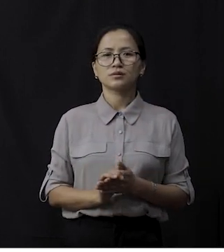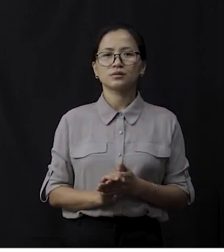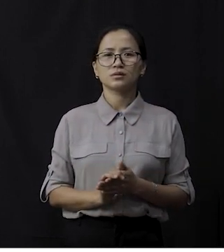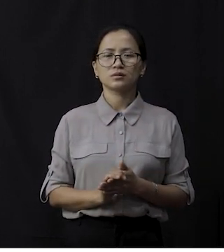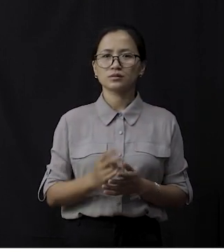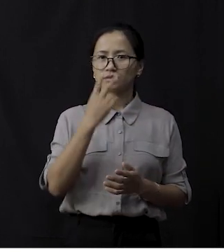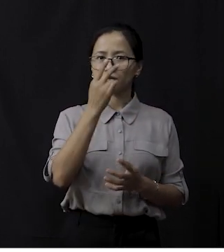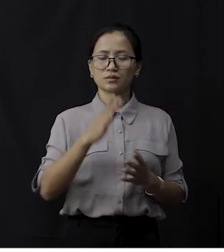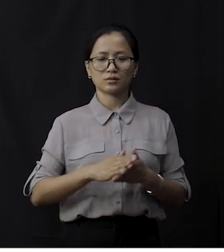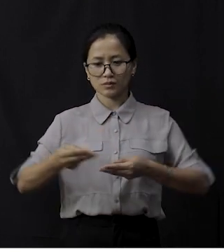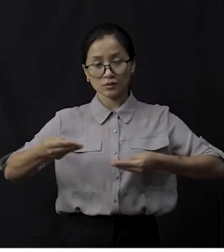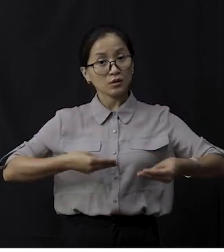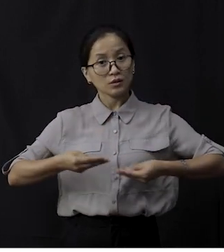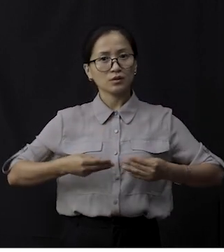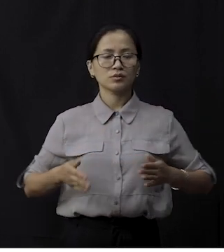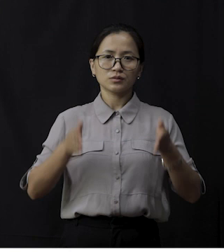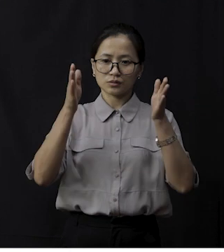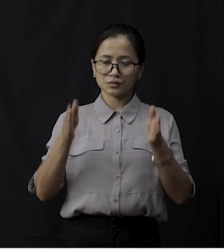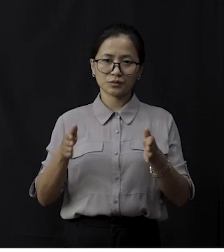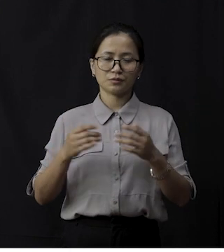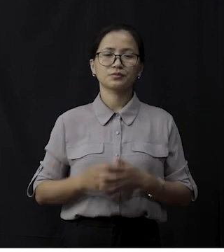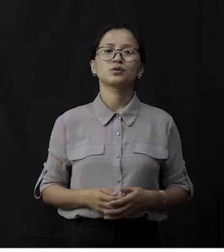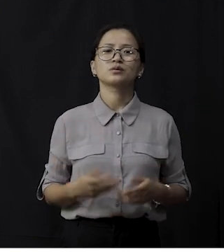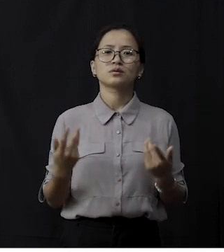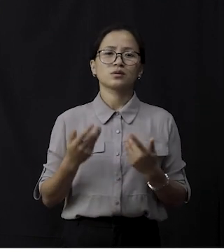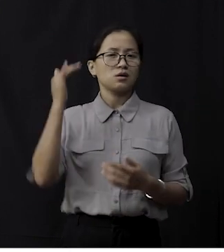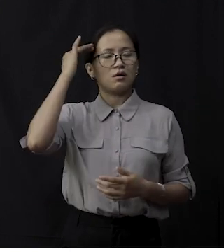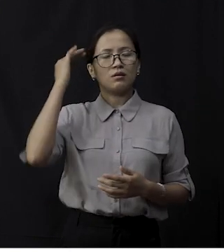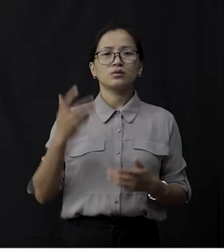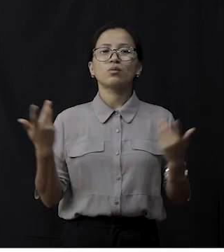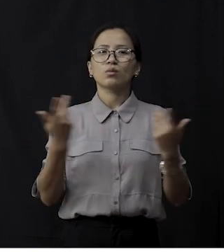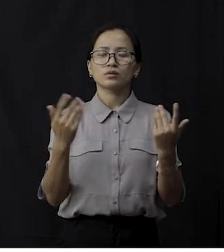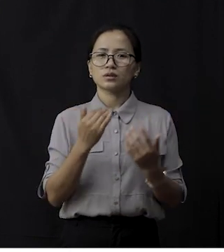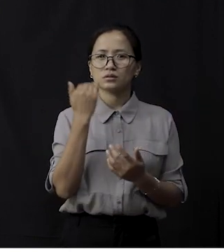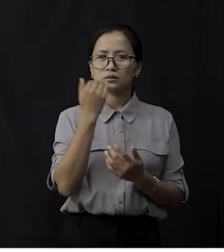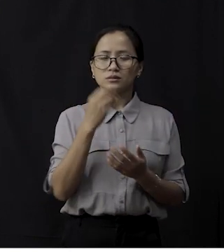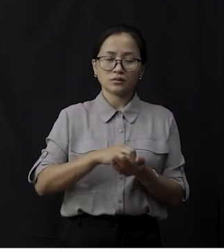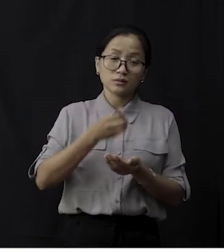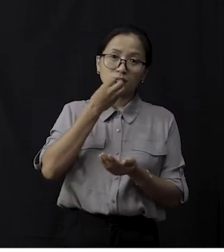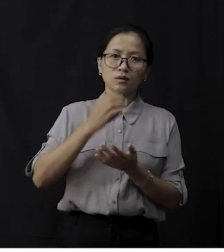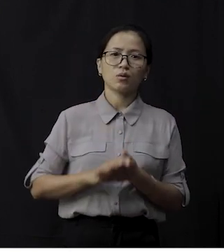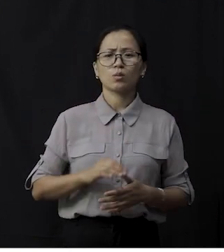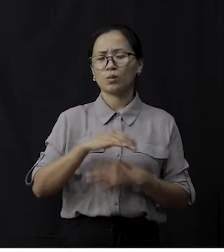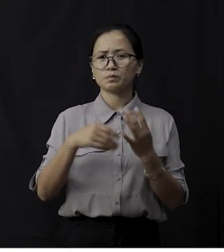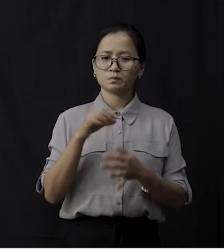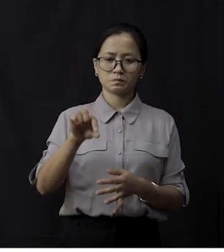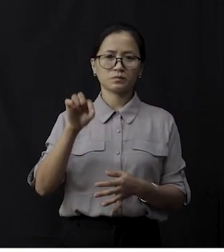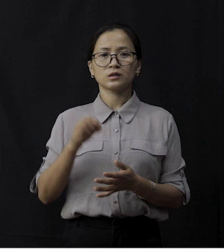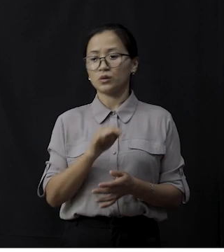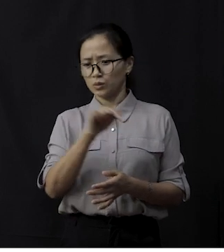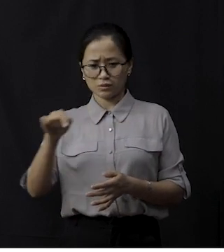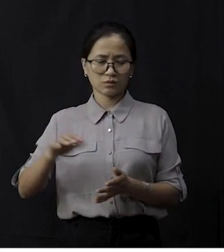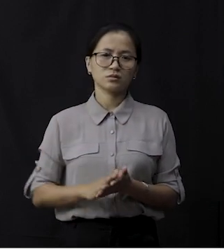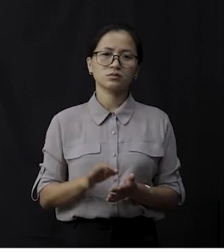see in the shop, you go to a sweet shop, you don't know what to eat, right? The lollipops, you don't know which one to choose from. All these came